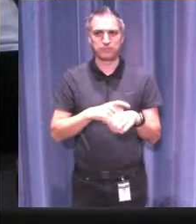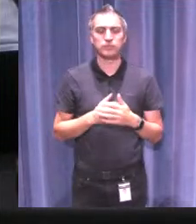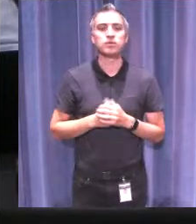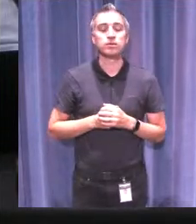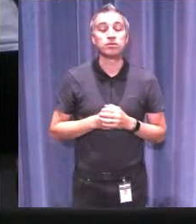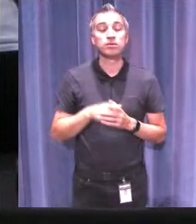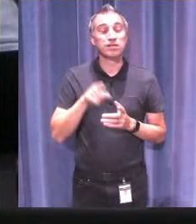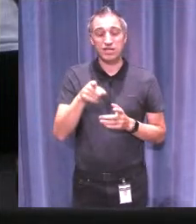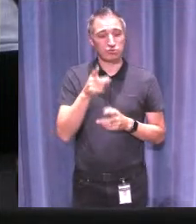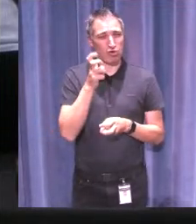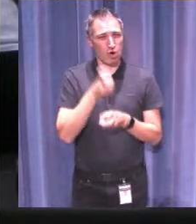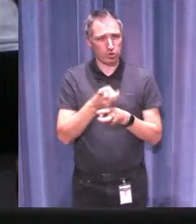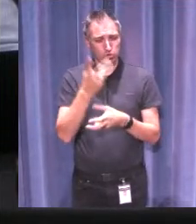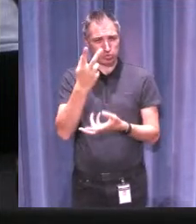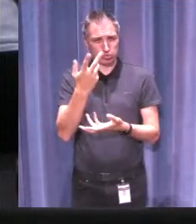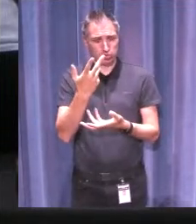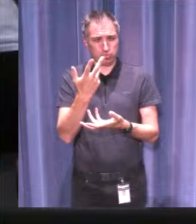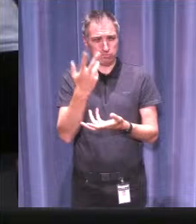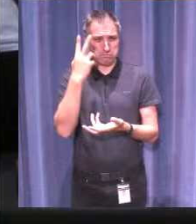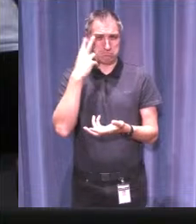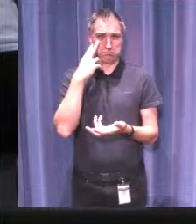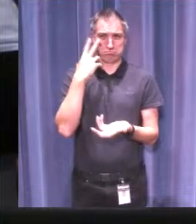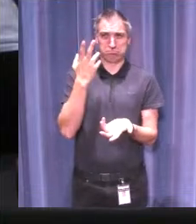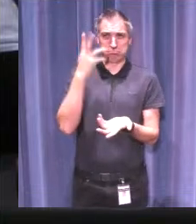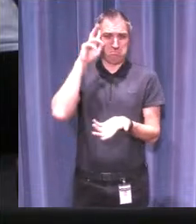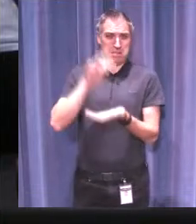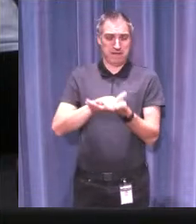trust that this was done with the public in mind.